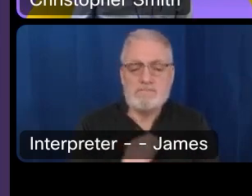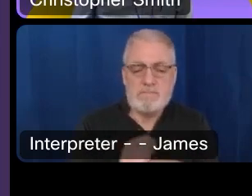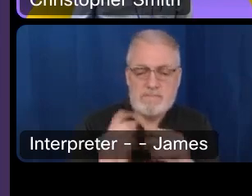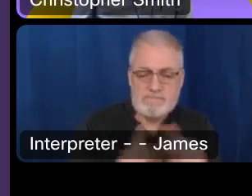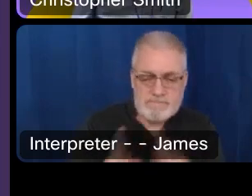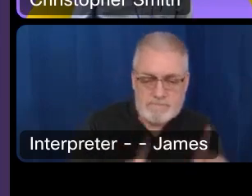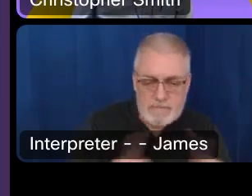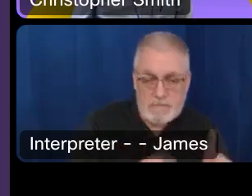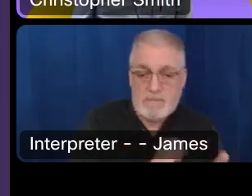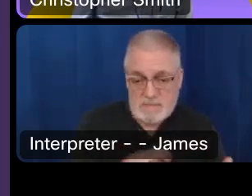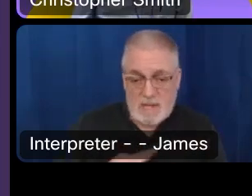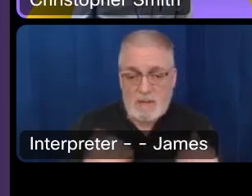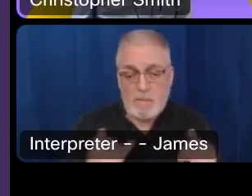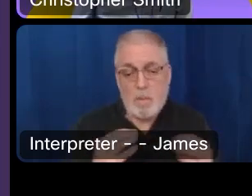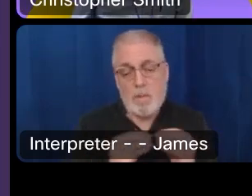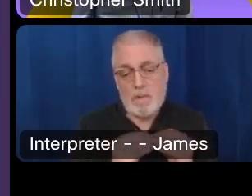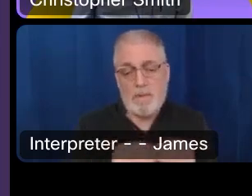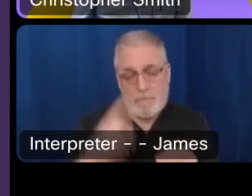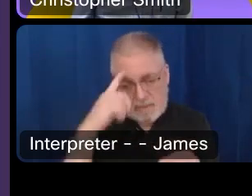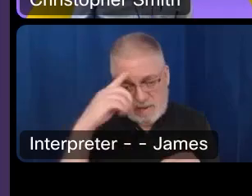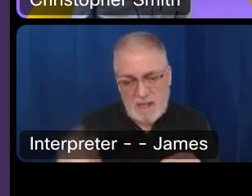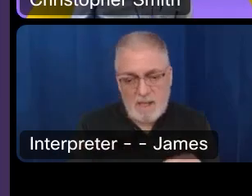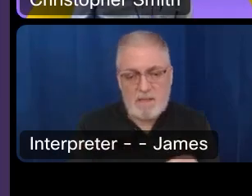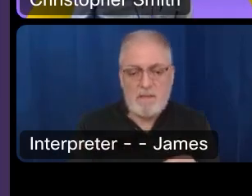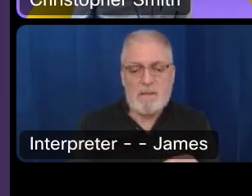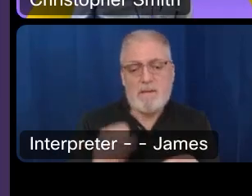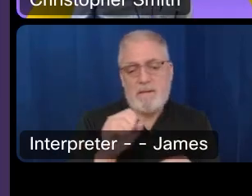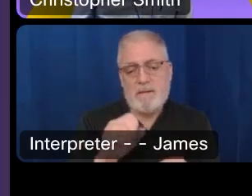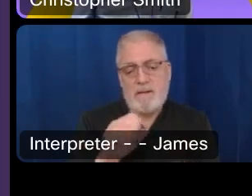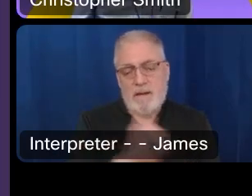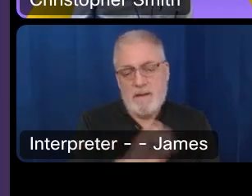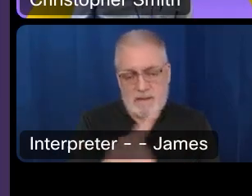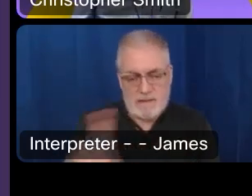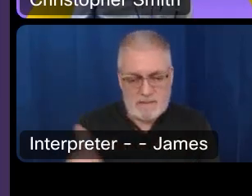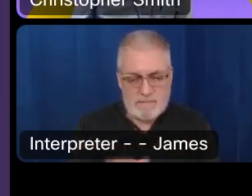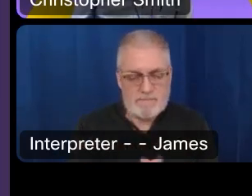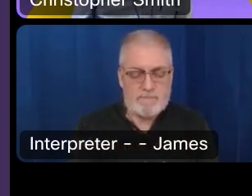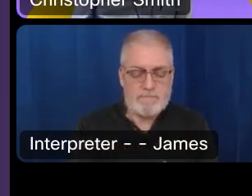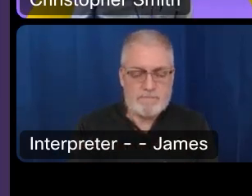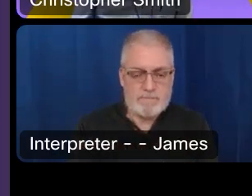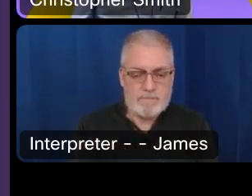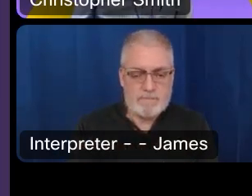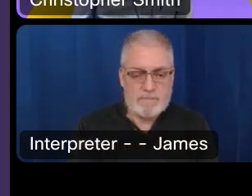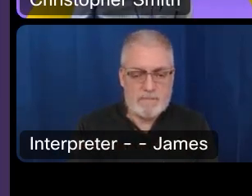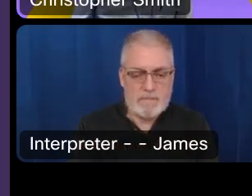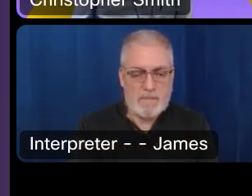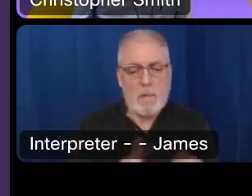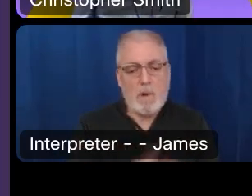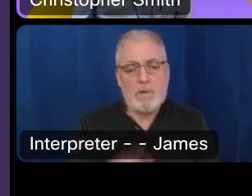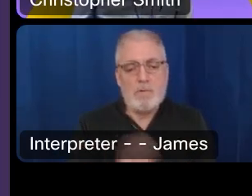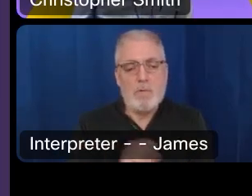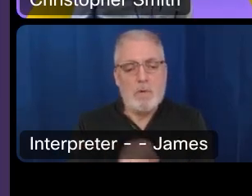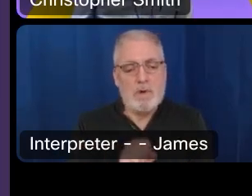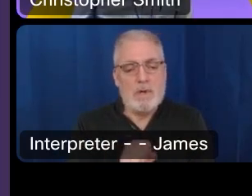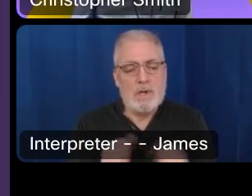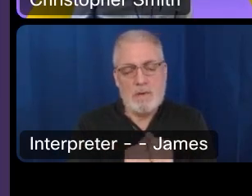we issued an RFI, a request for information, to try and better understand the needs across the state